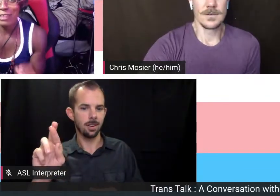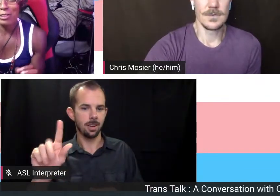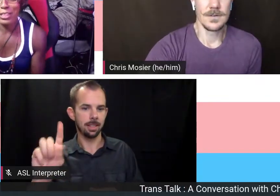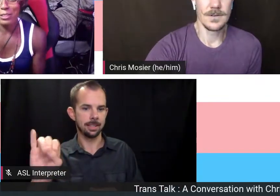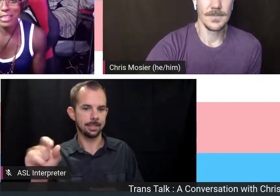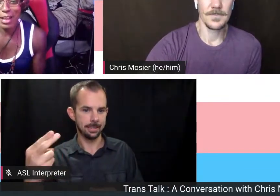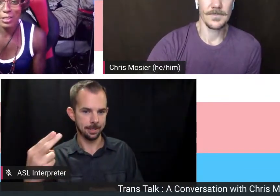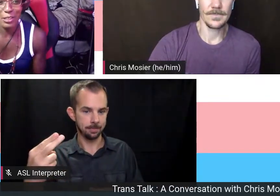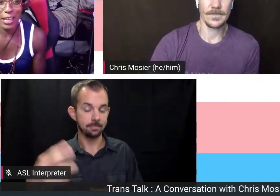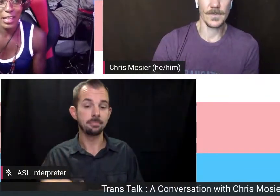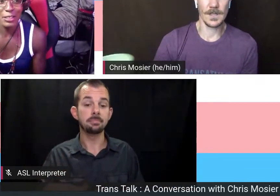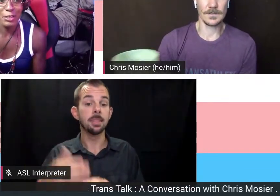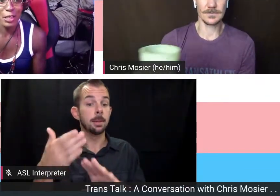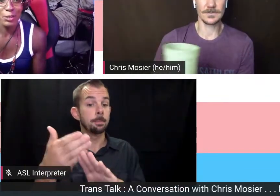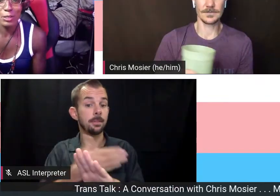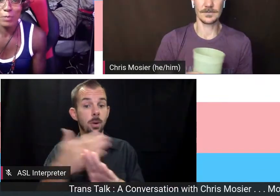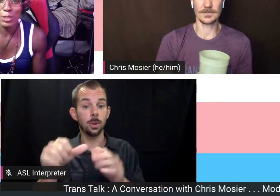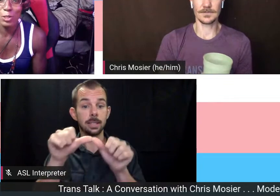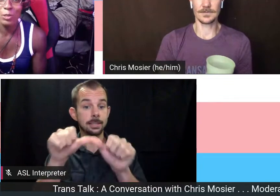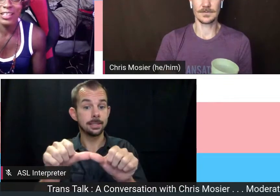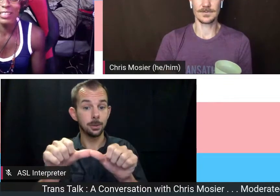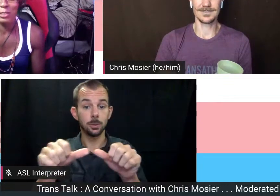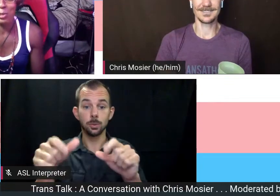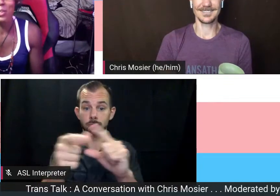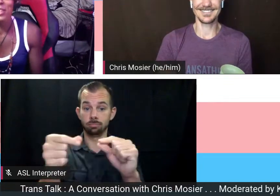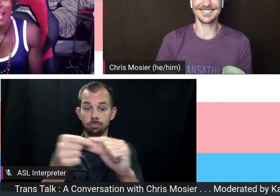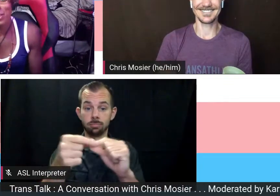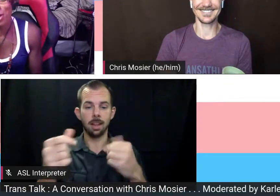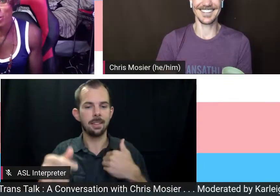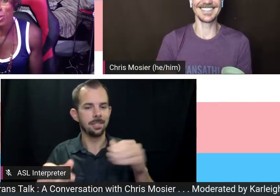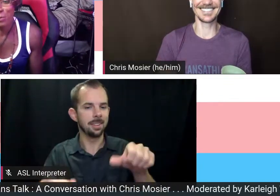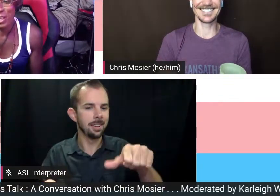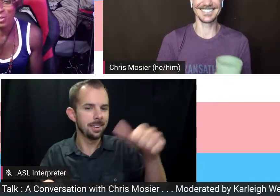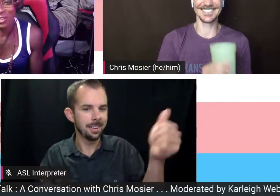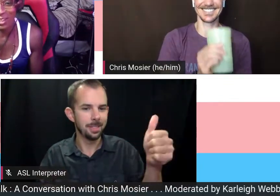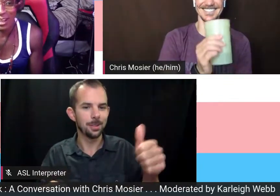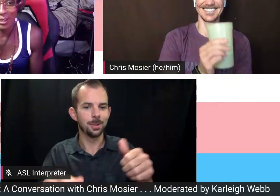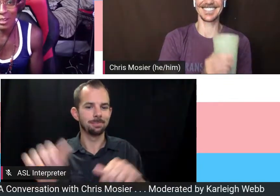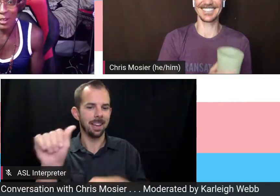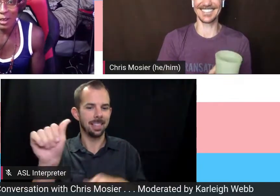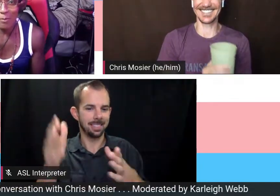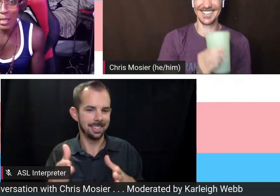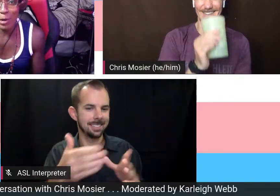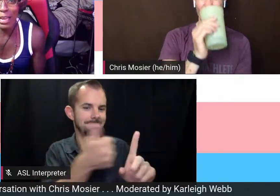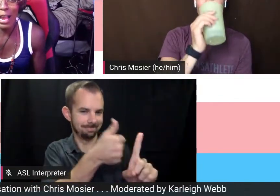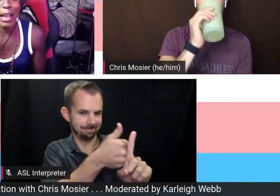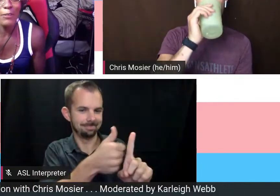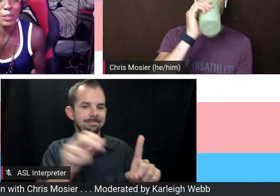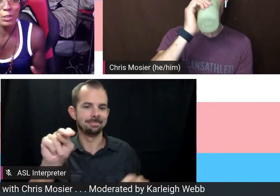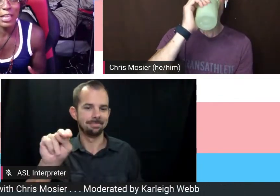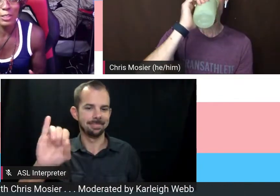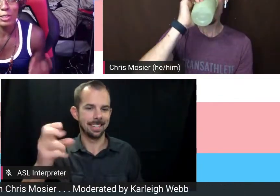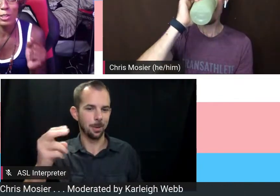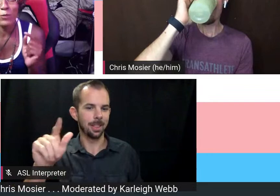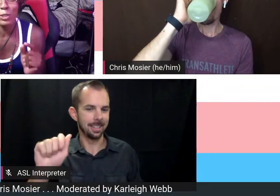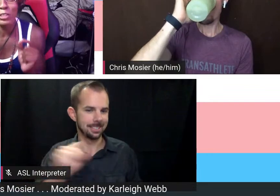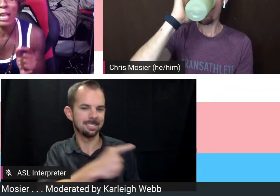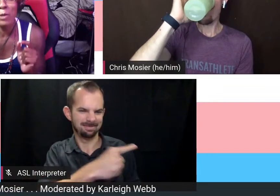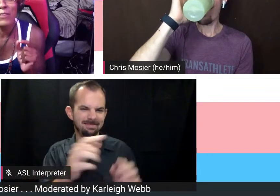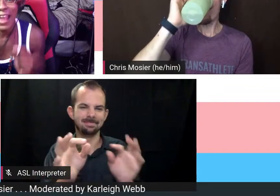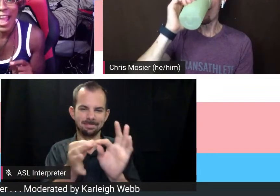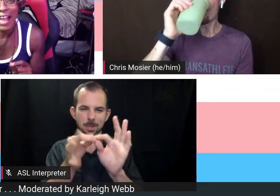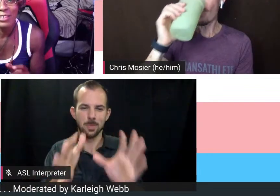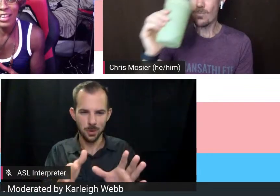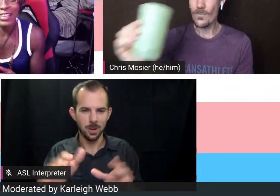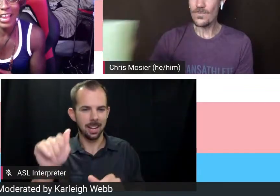another athlete in this house tonight, and that's Nicholas Michu doing the ASL interpretation tonight. And by the way, I have to understand this is the first